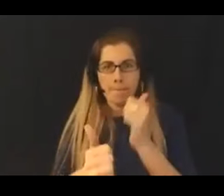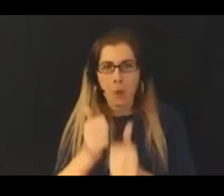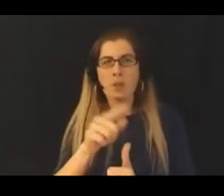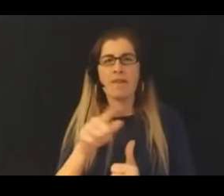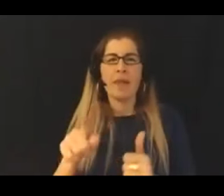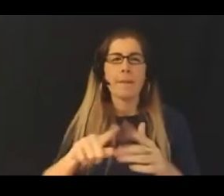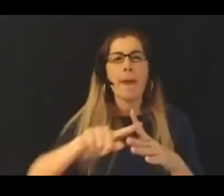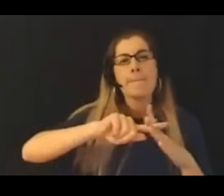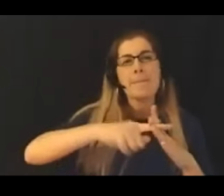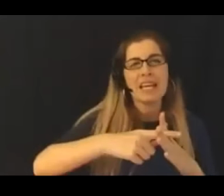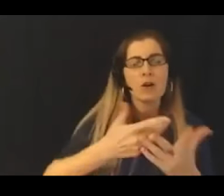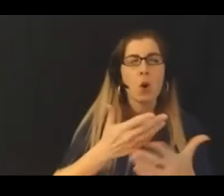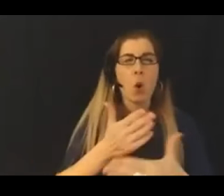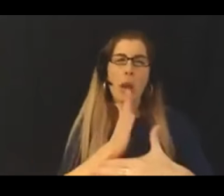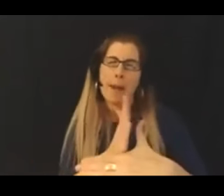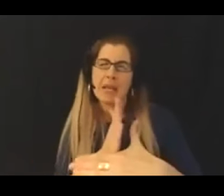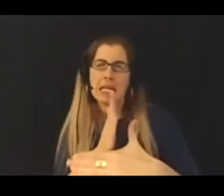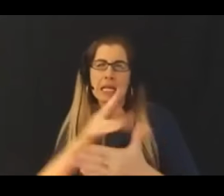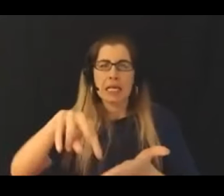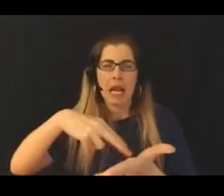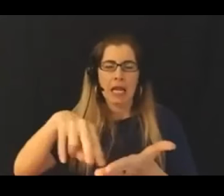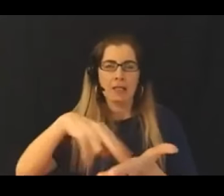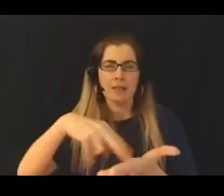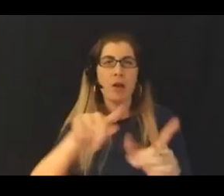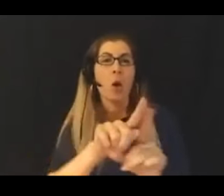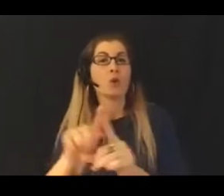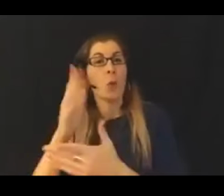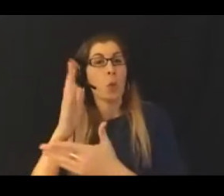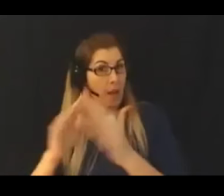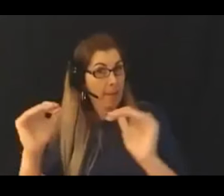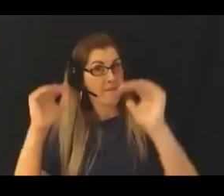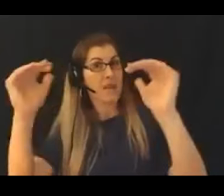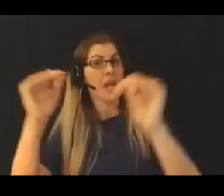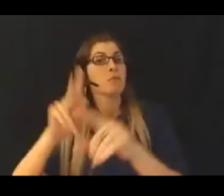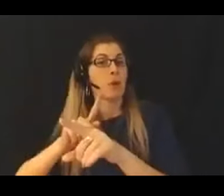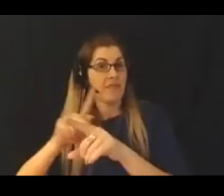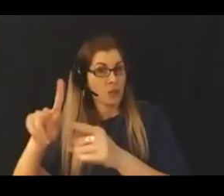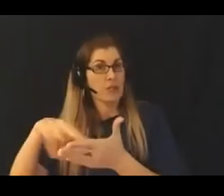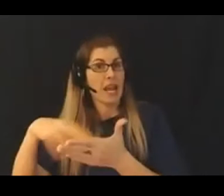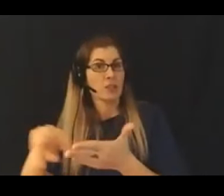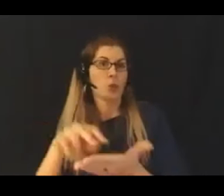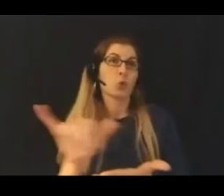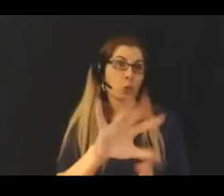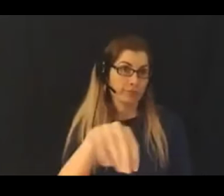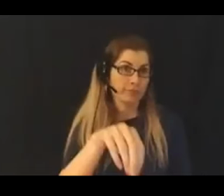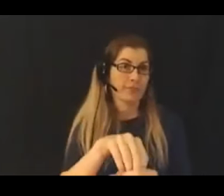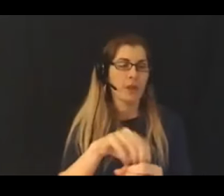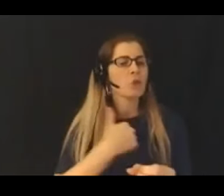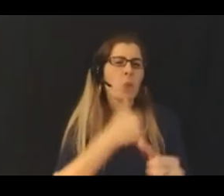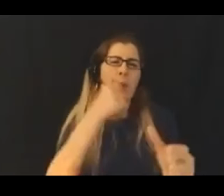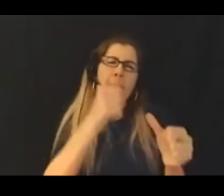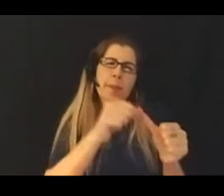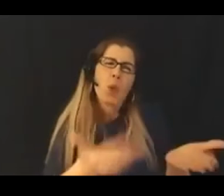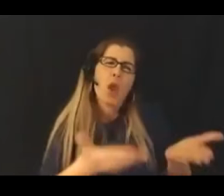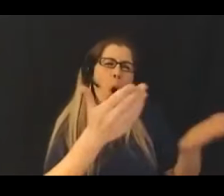or intermediate, but we did have some advanced and professional dancers as well. And so as Rachel was saying, we did offer the class at a